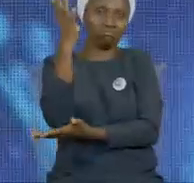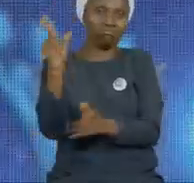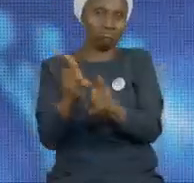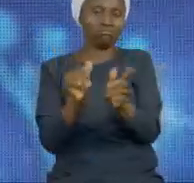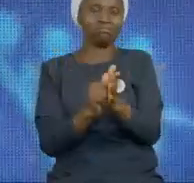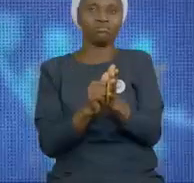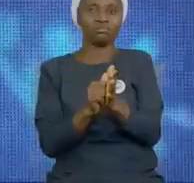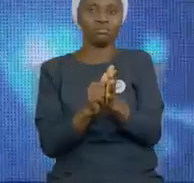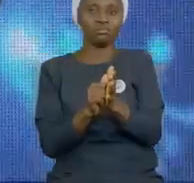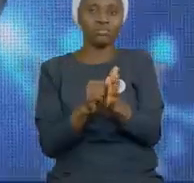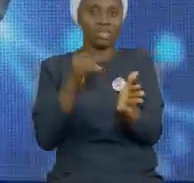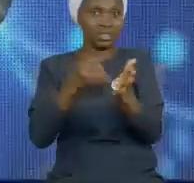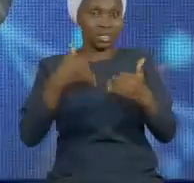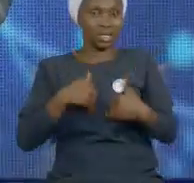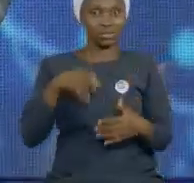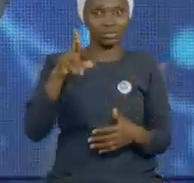It has root.